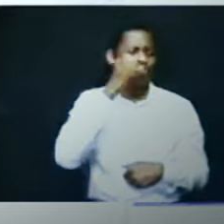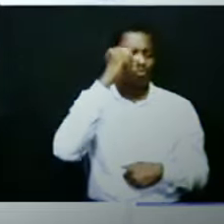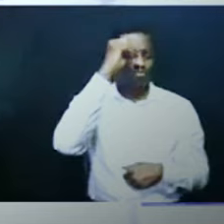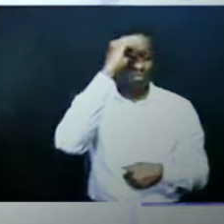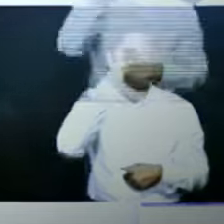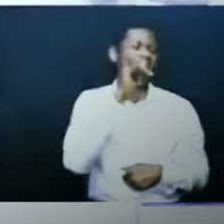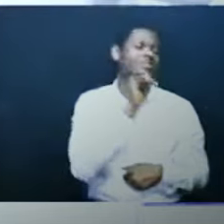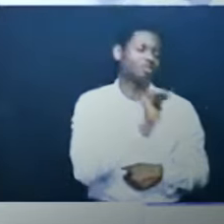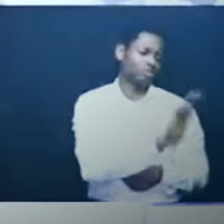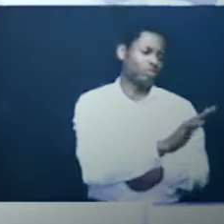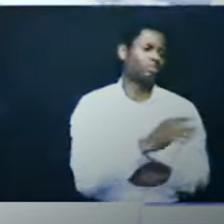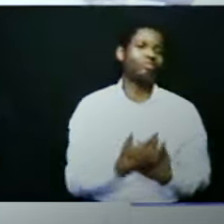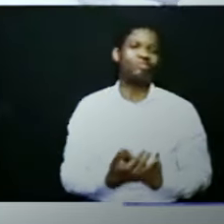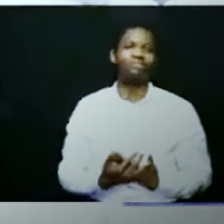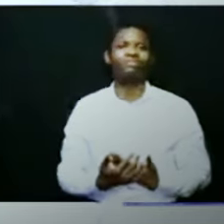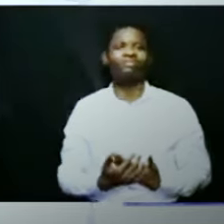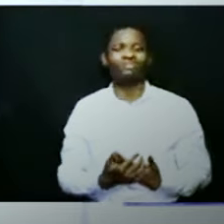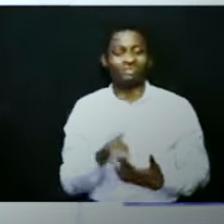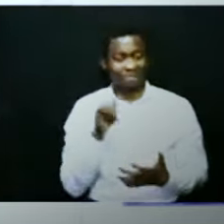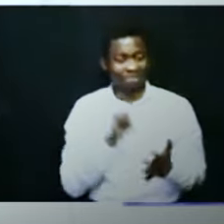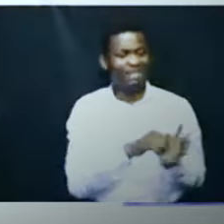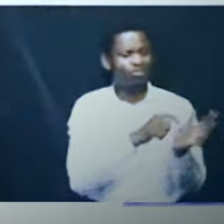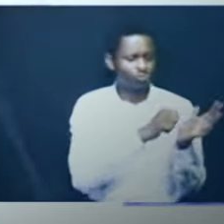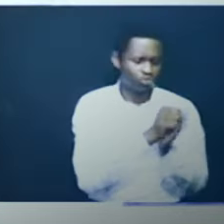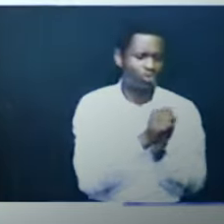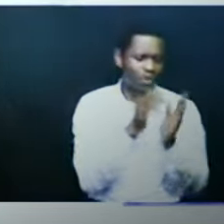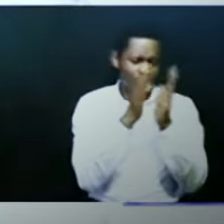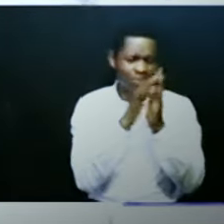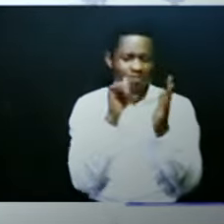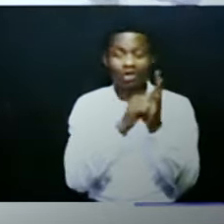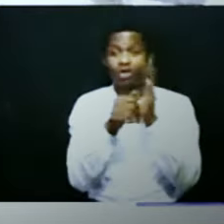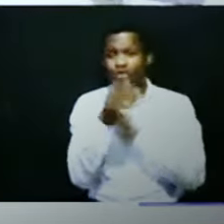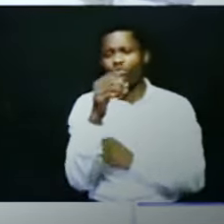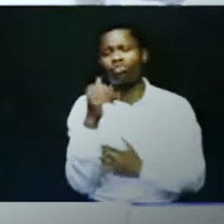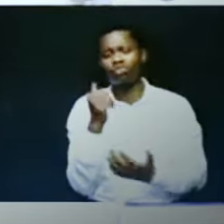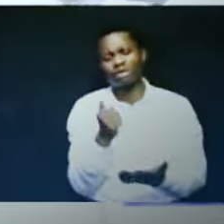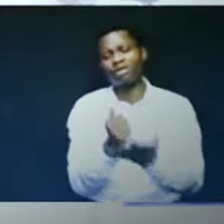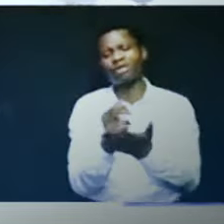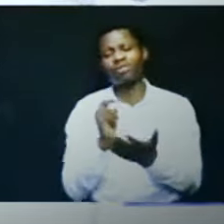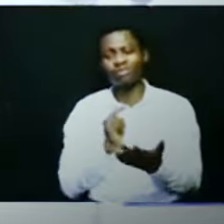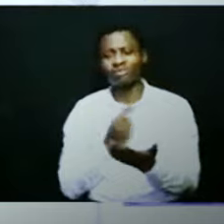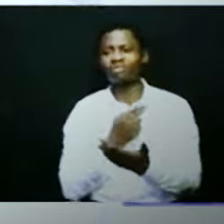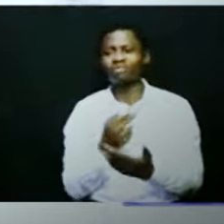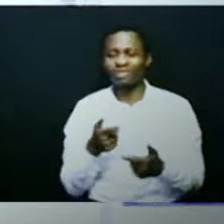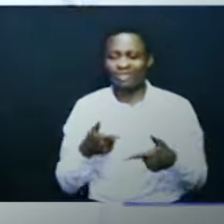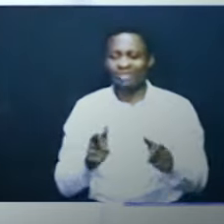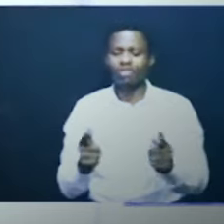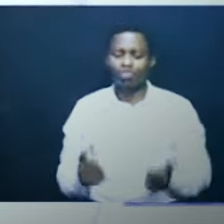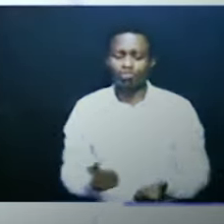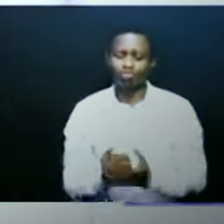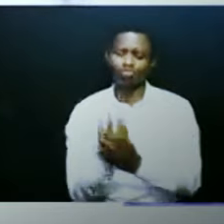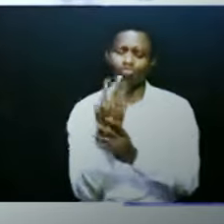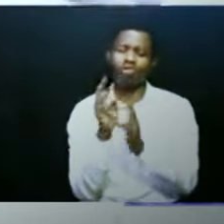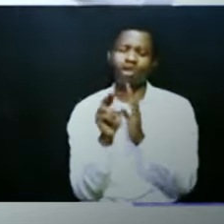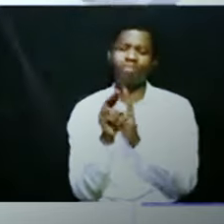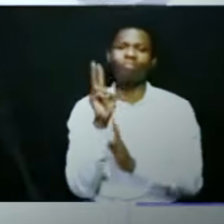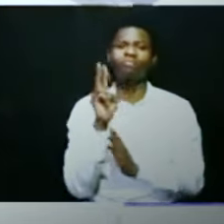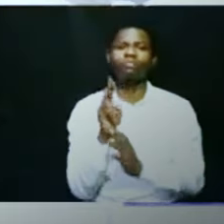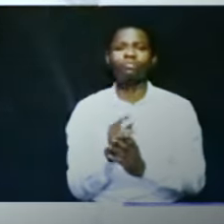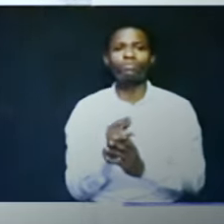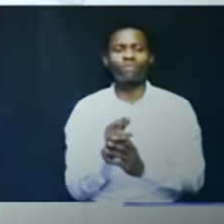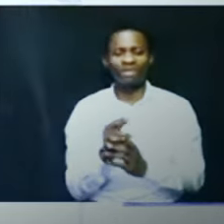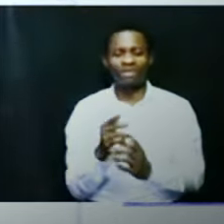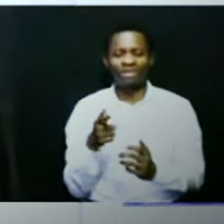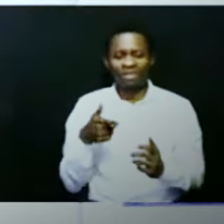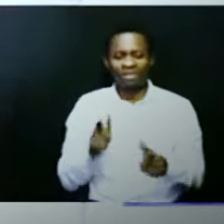fact. I pray that God will help us. Let us grow up. Let us grow out